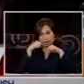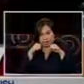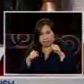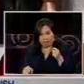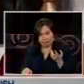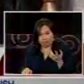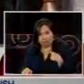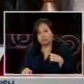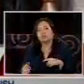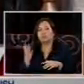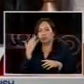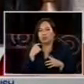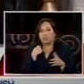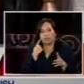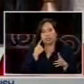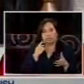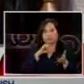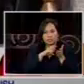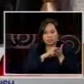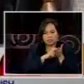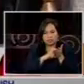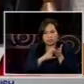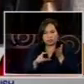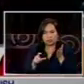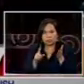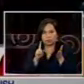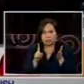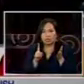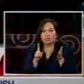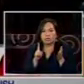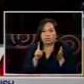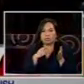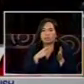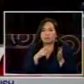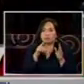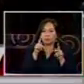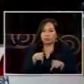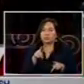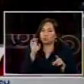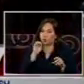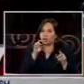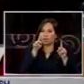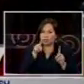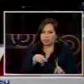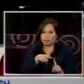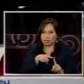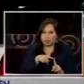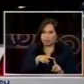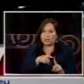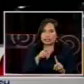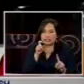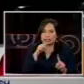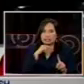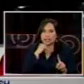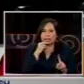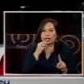sa Section 1 ng Article 2, no person shall be deprived of life, liberty, or property. If you notice po,